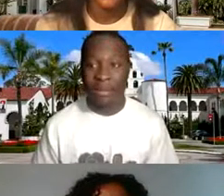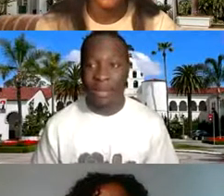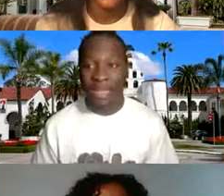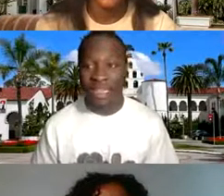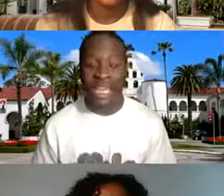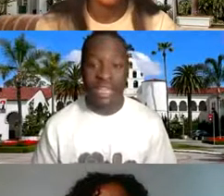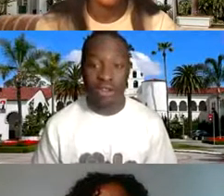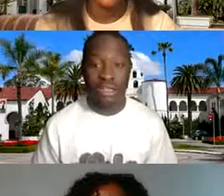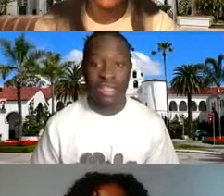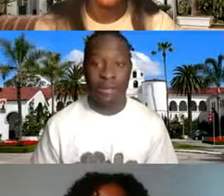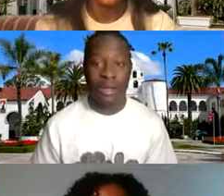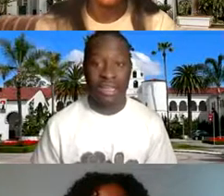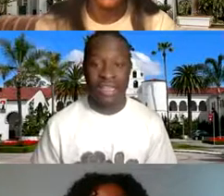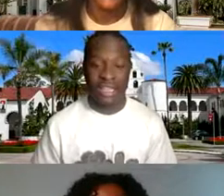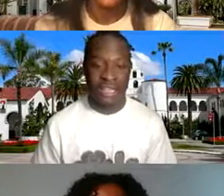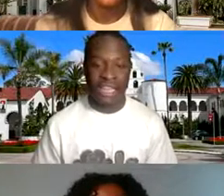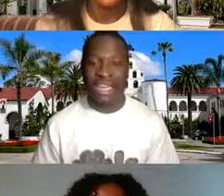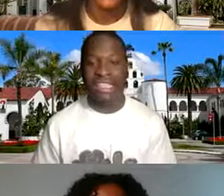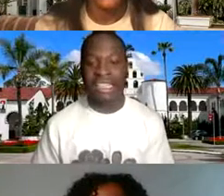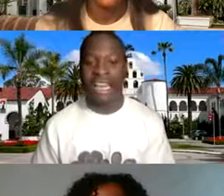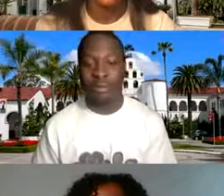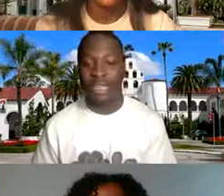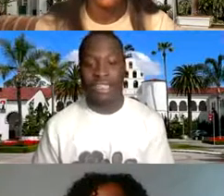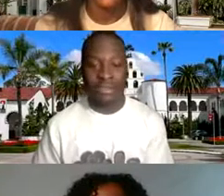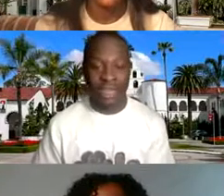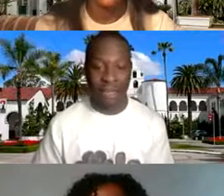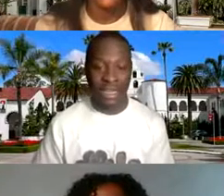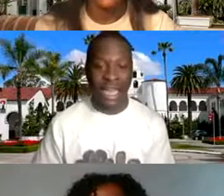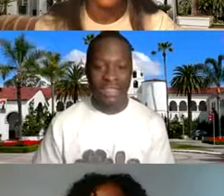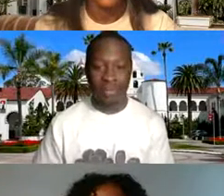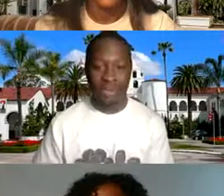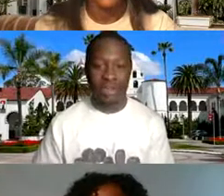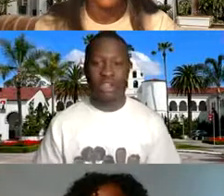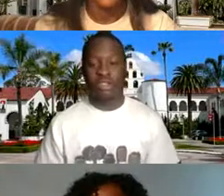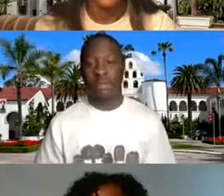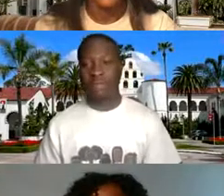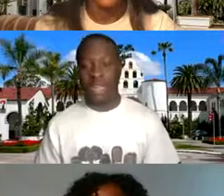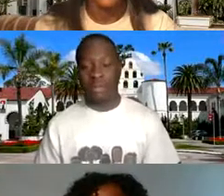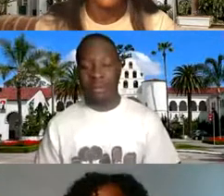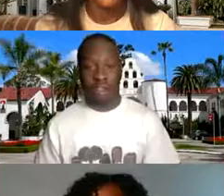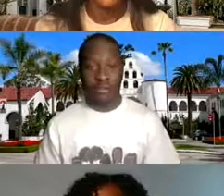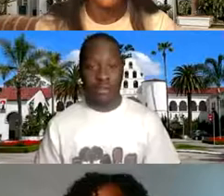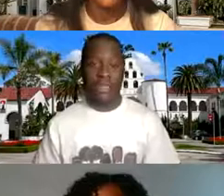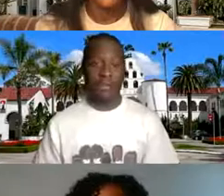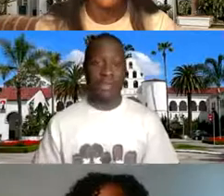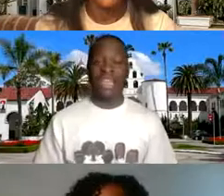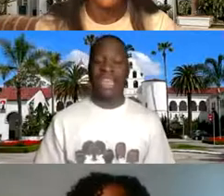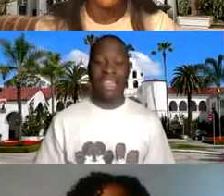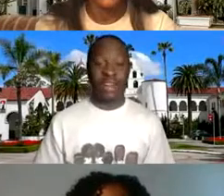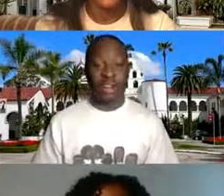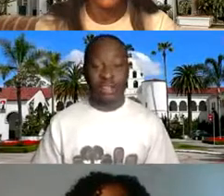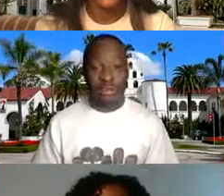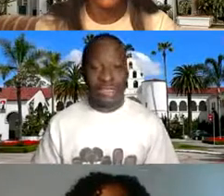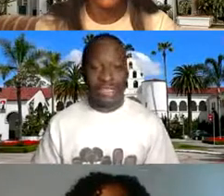to him about anything, I can talk to him about anything, and that's kind of the relationship that me and Elijah built. So I've just been able to learn from him, and